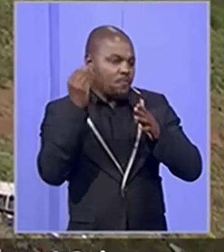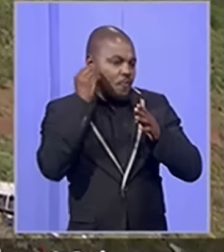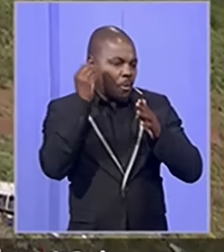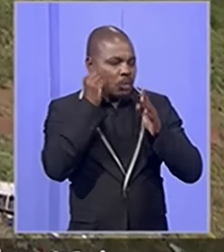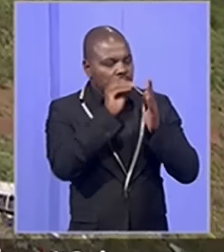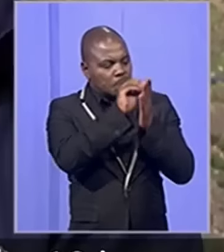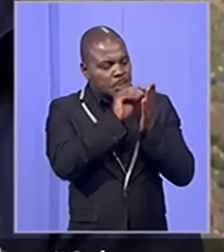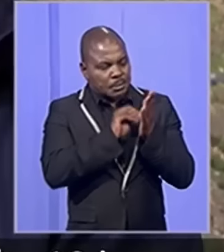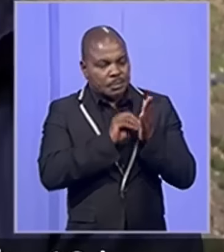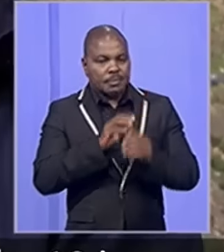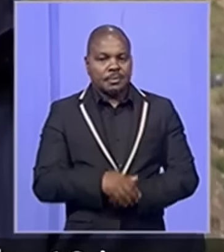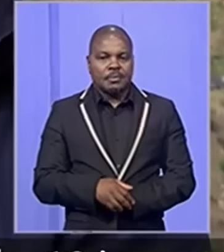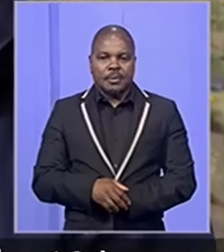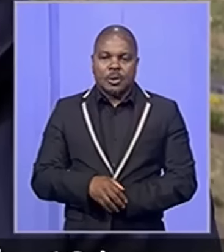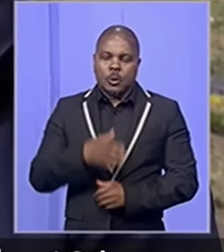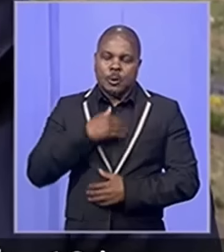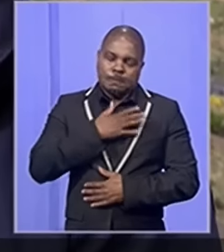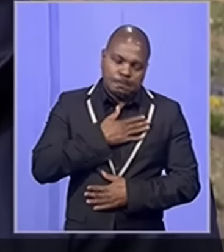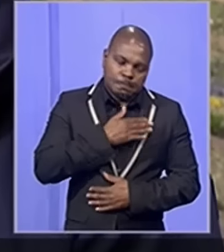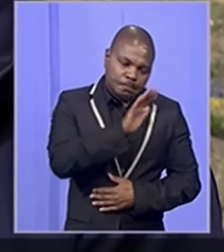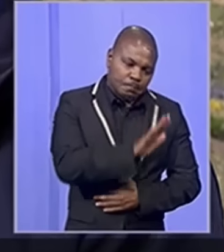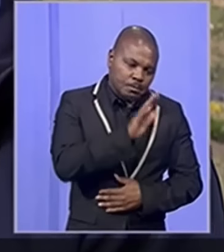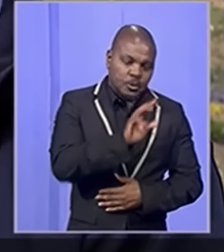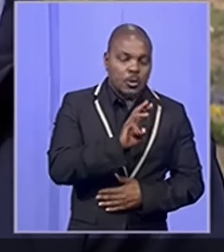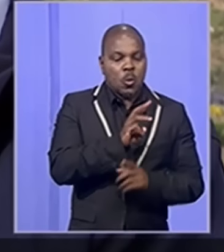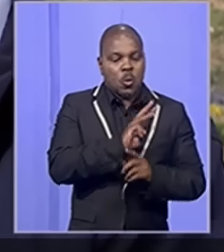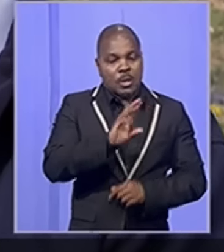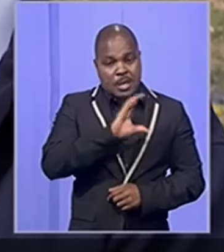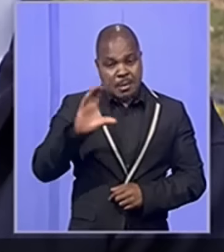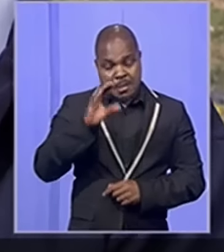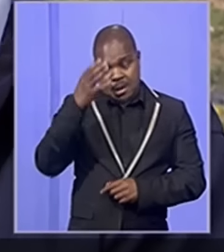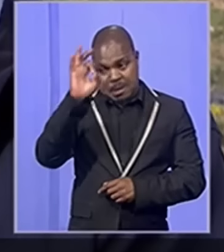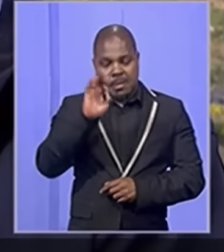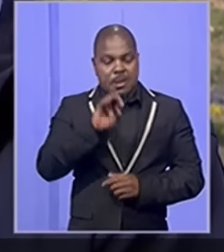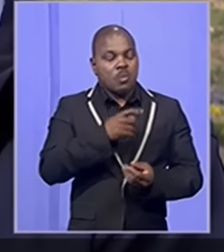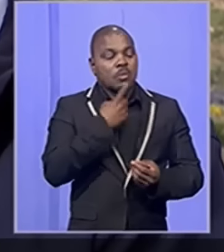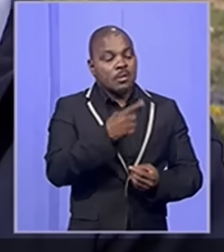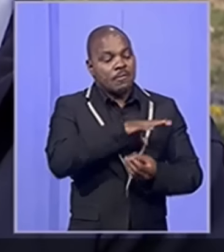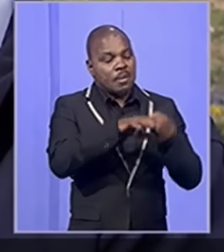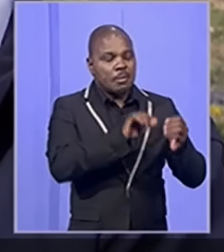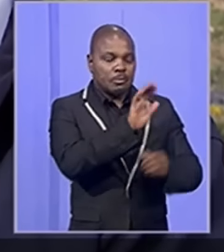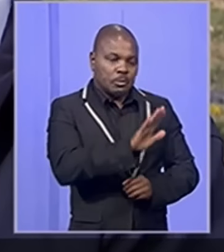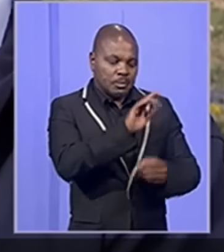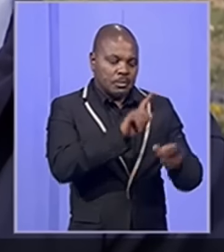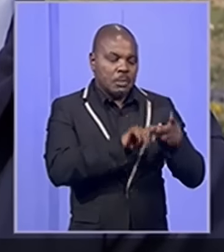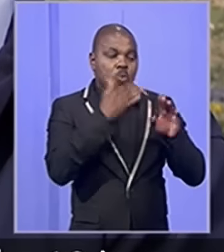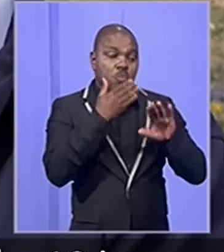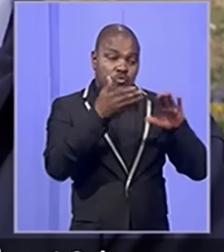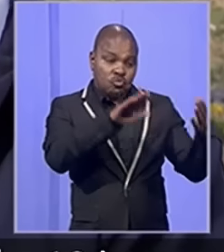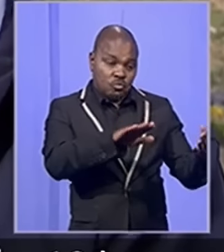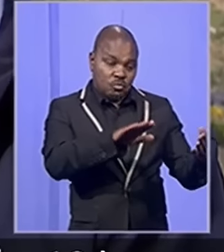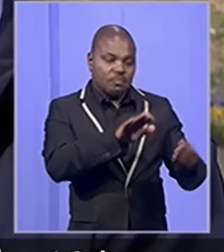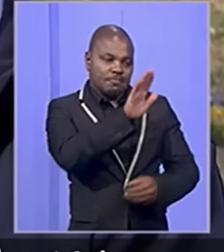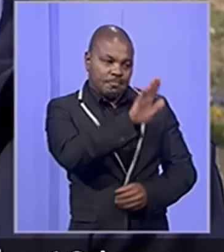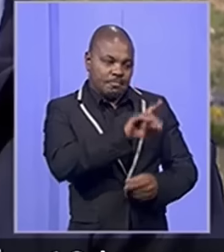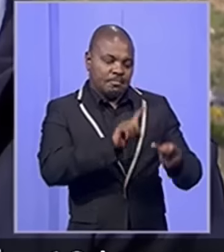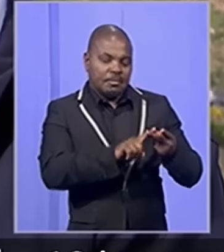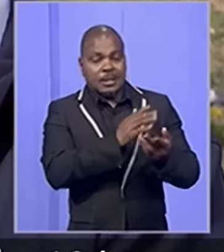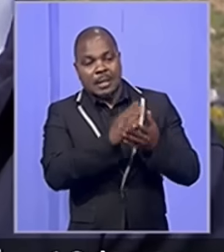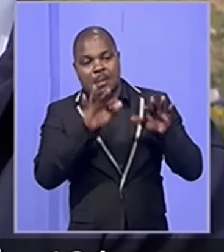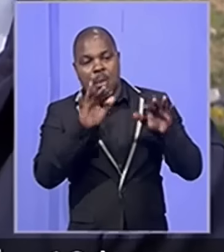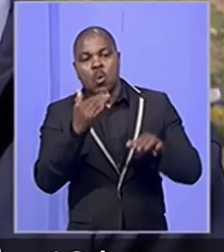All our heartfelt condolences on behalf of the Western Cape government goes out to the families of those deceased as well as the families of those